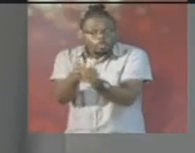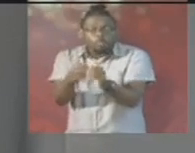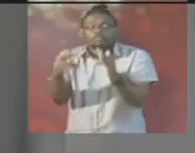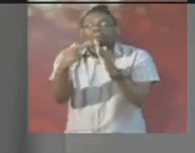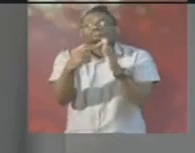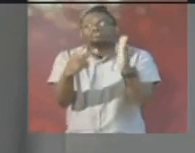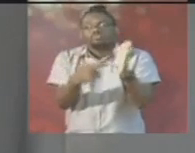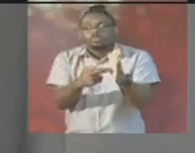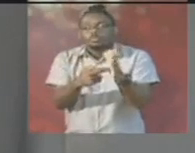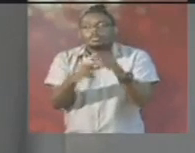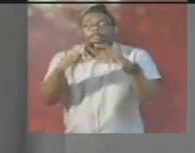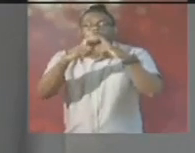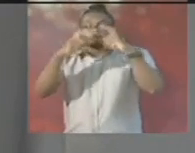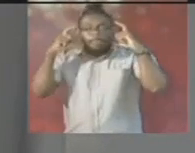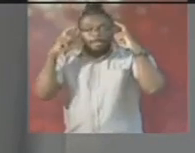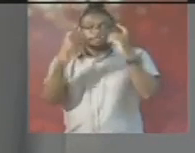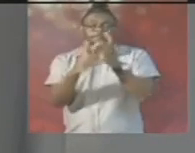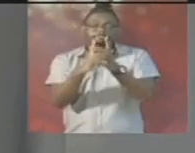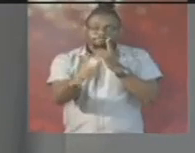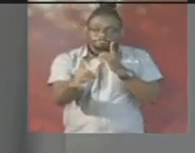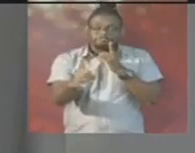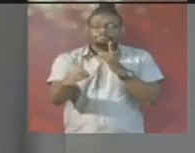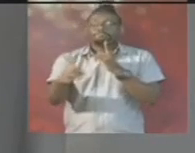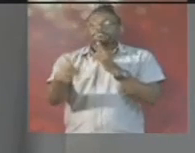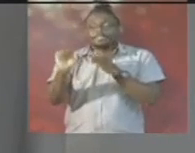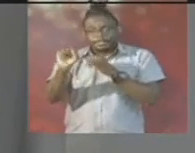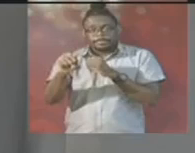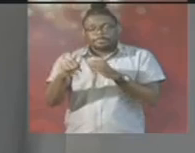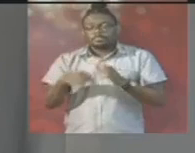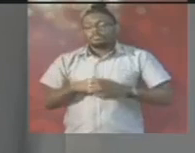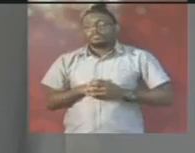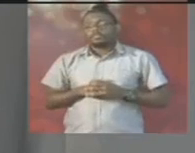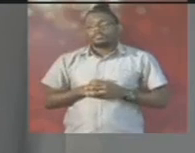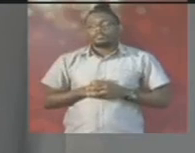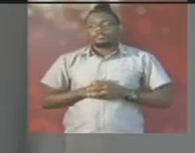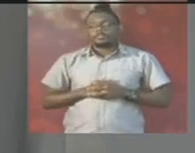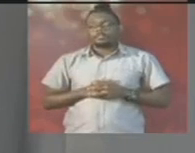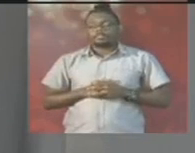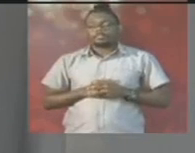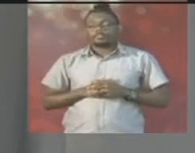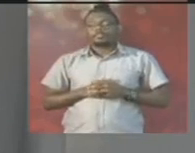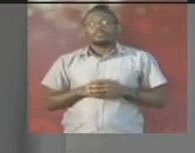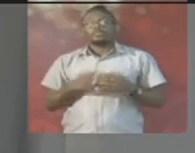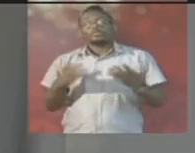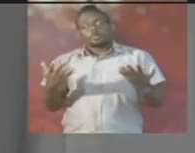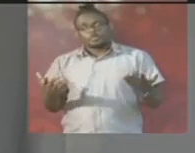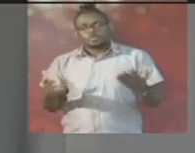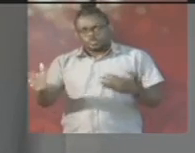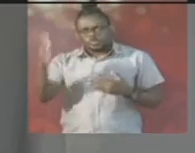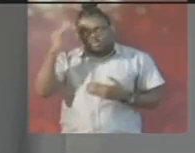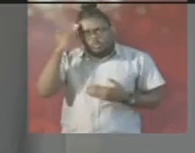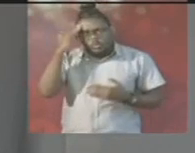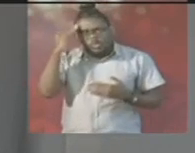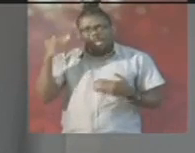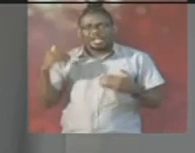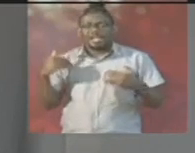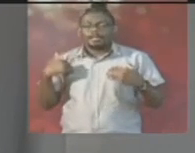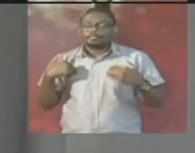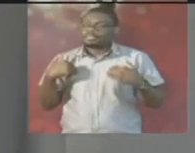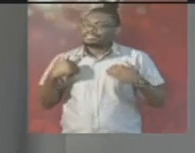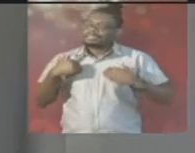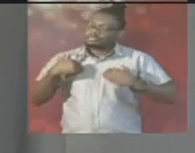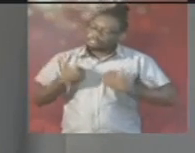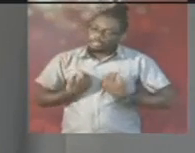Last and not least is Dr. Hines may have mentioned that we are tired. There is pandemic fatigue.